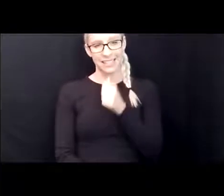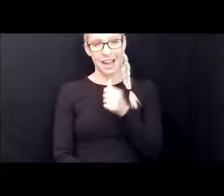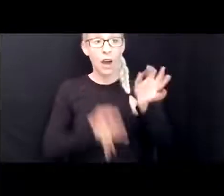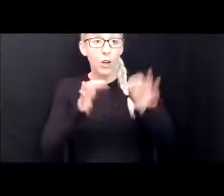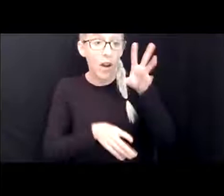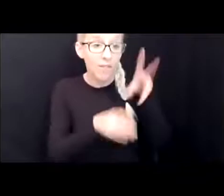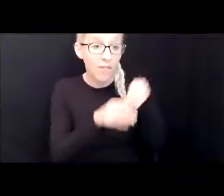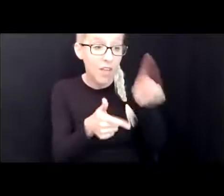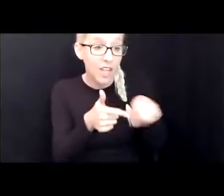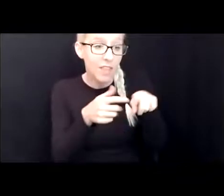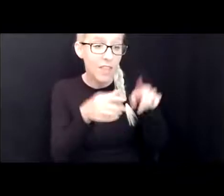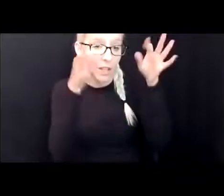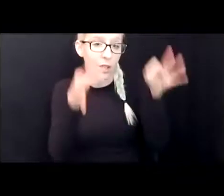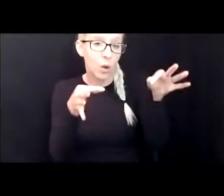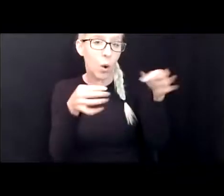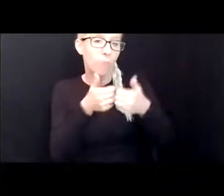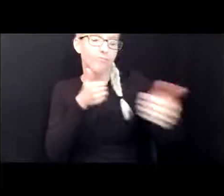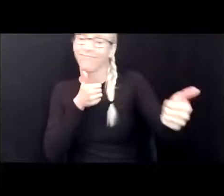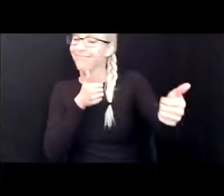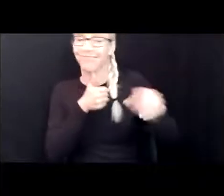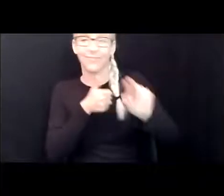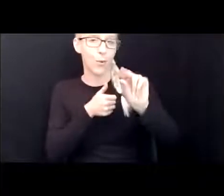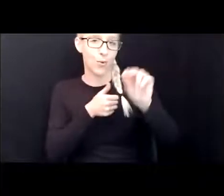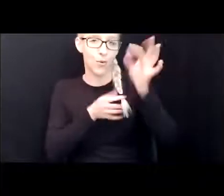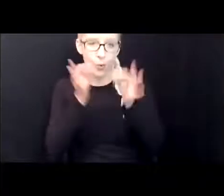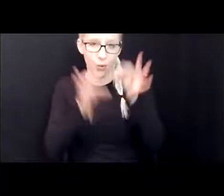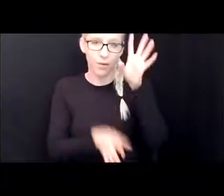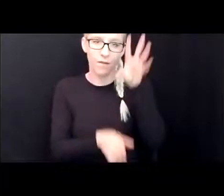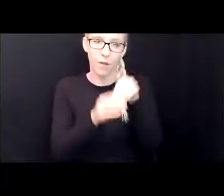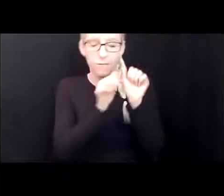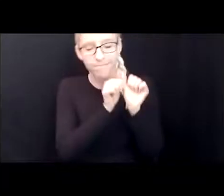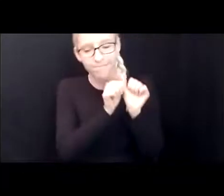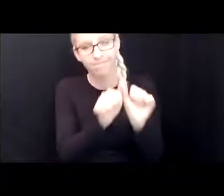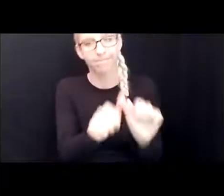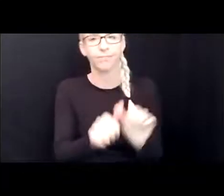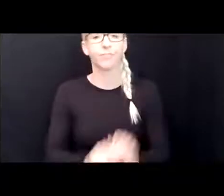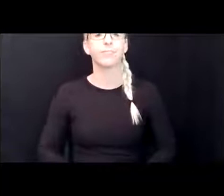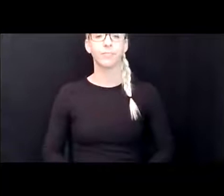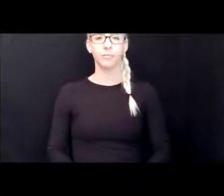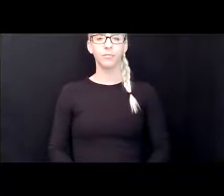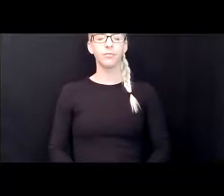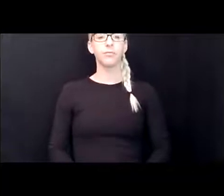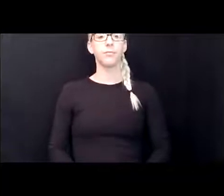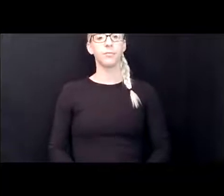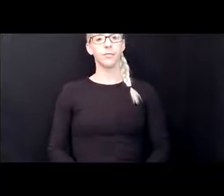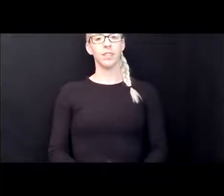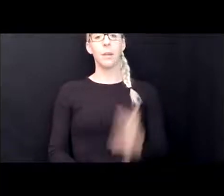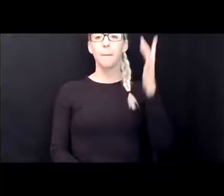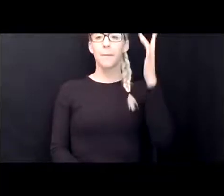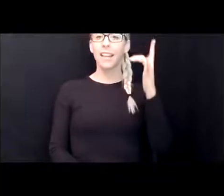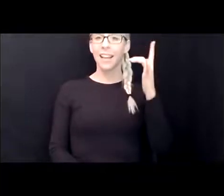case. So the court will continue in this relationship. Because we are talking about taking away